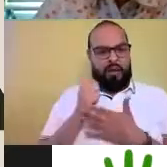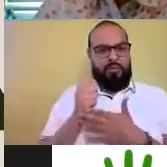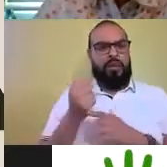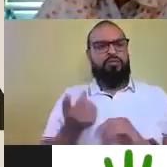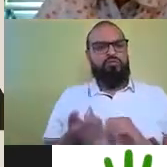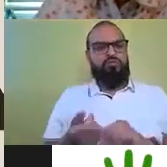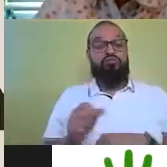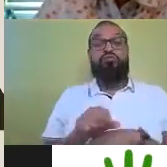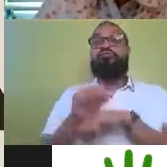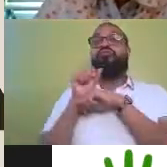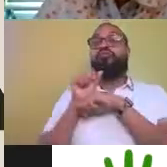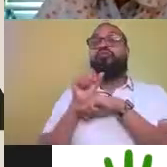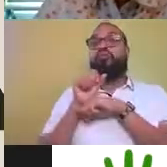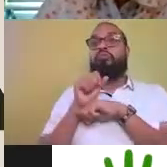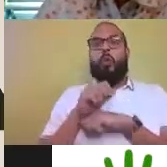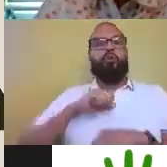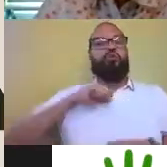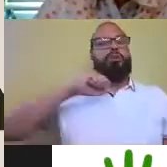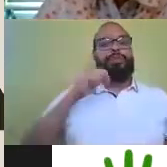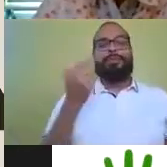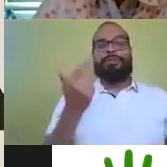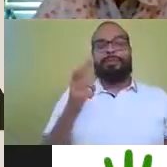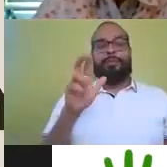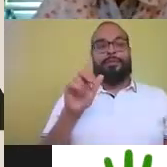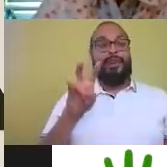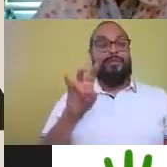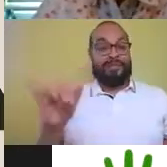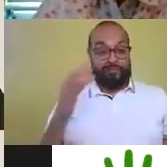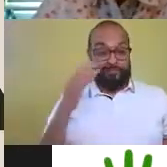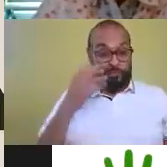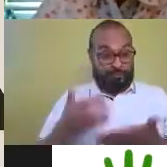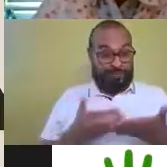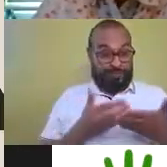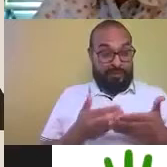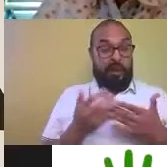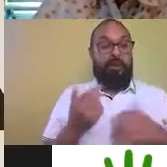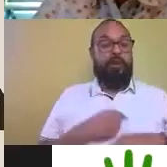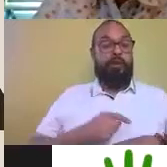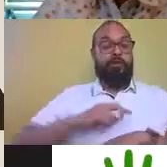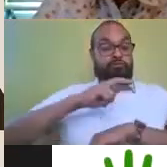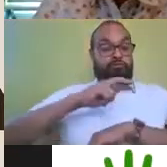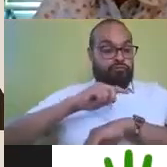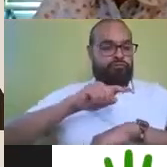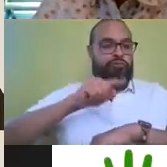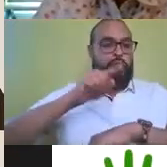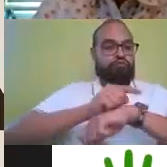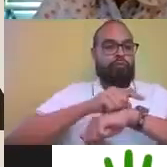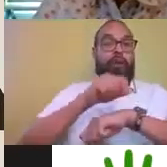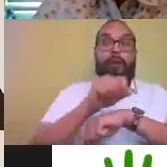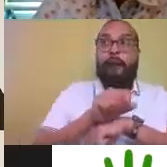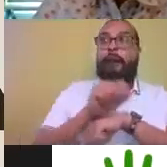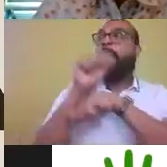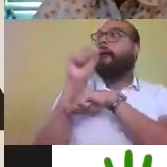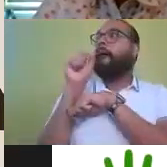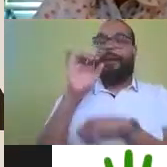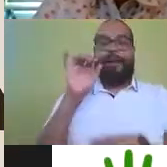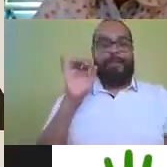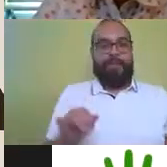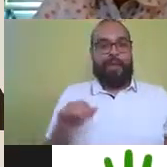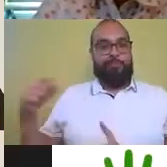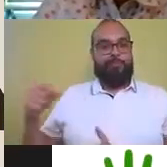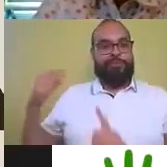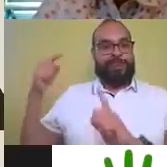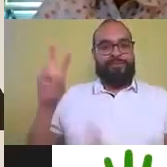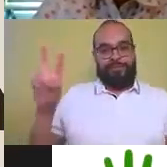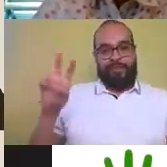little head and then it brings itself up into a sit, that is the vestibular system activating. It gives us our resting muscle